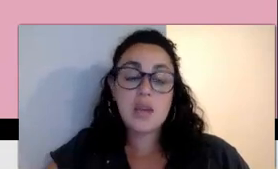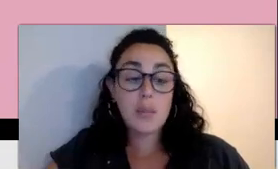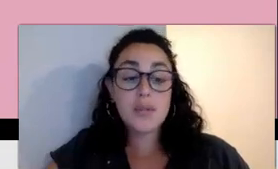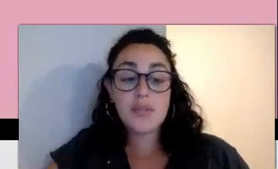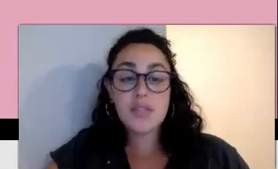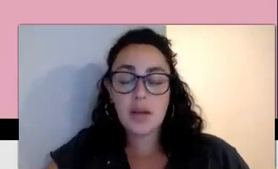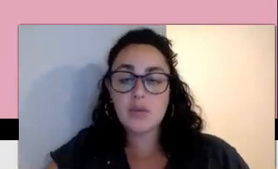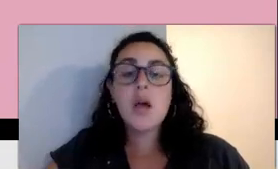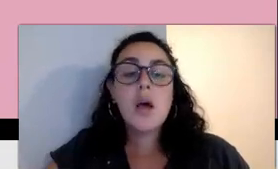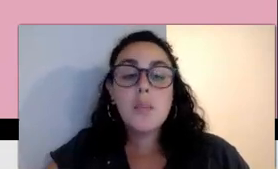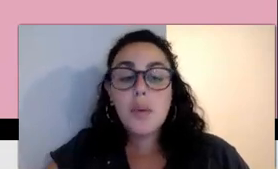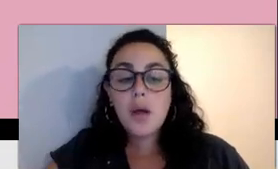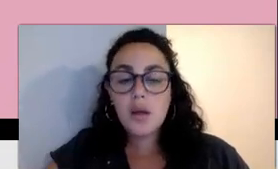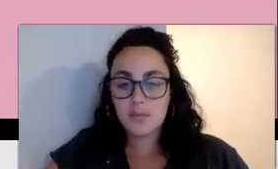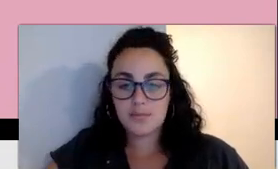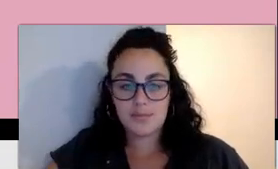P can represent the sound.